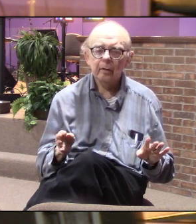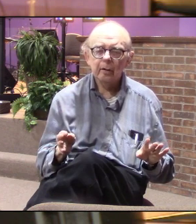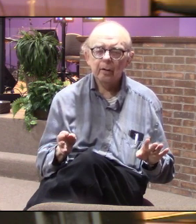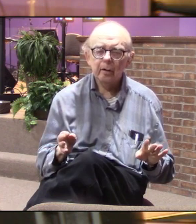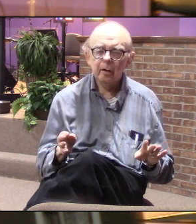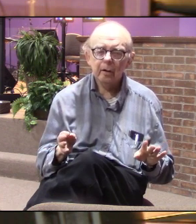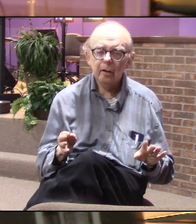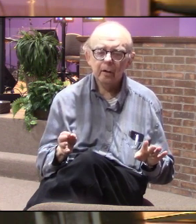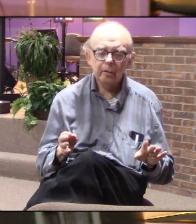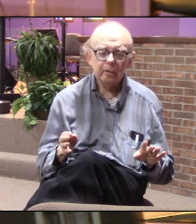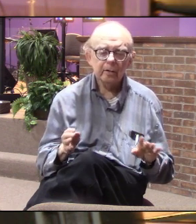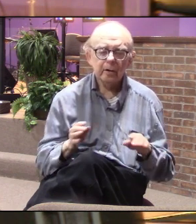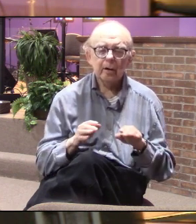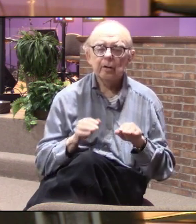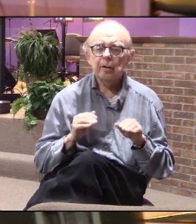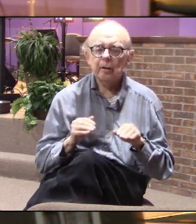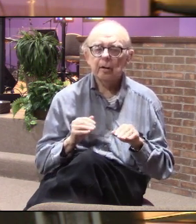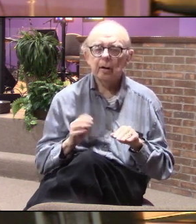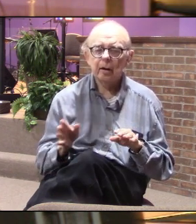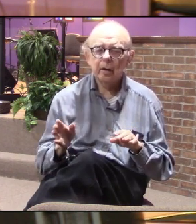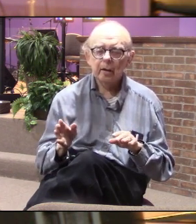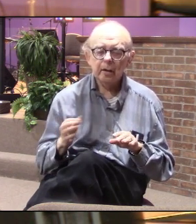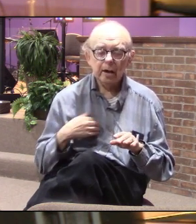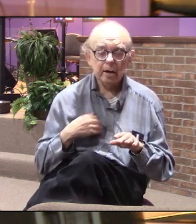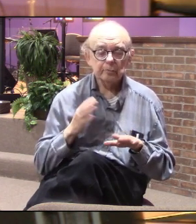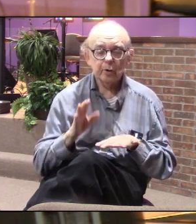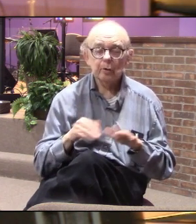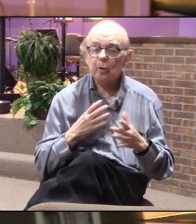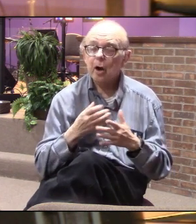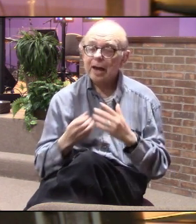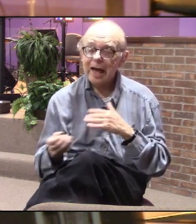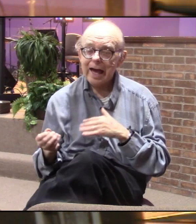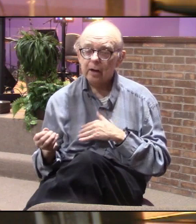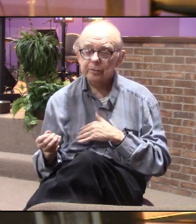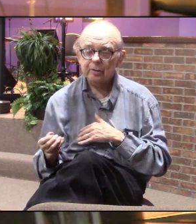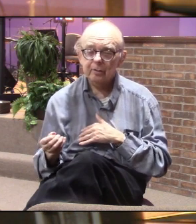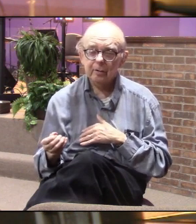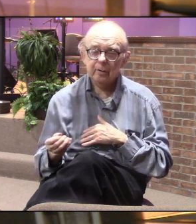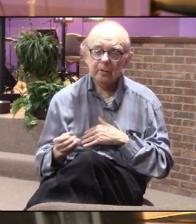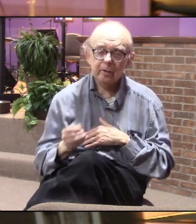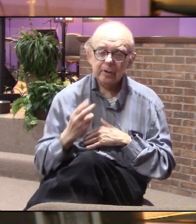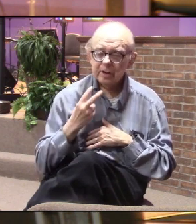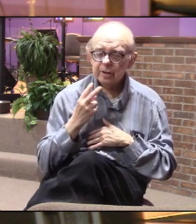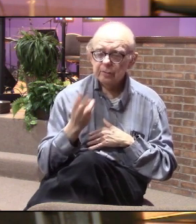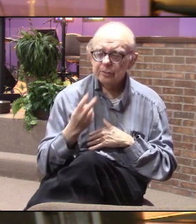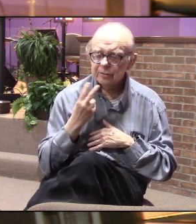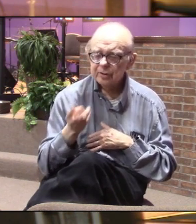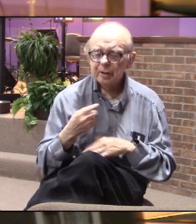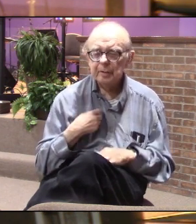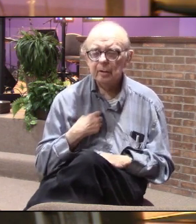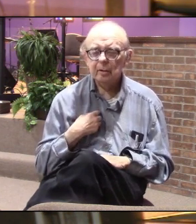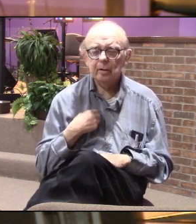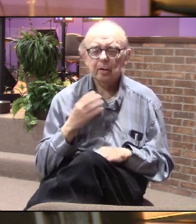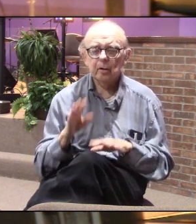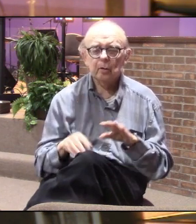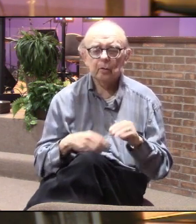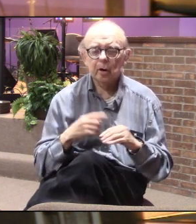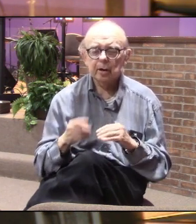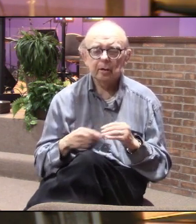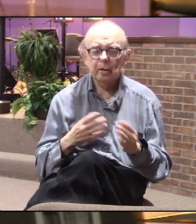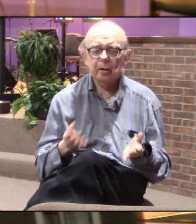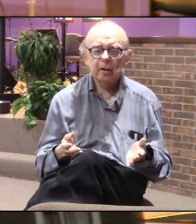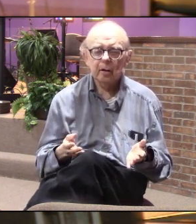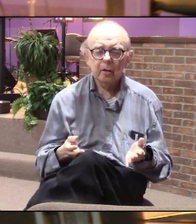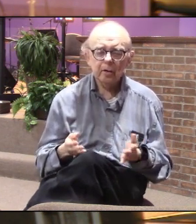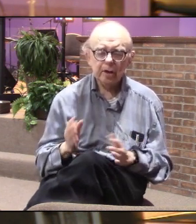sepulcher, the tomb, and I'm walking out. And you're going to see me walking around. And